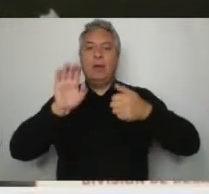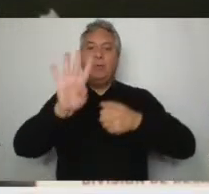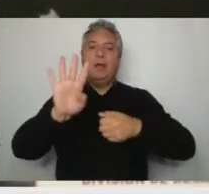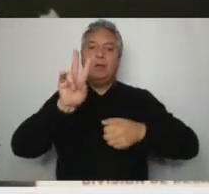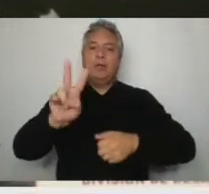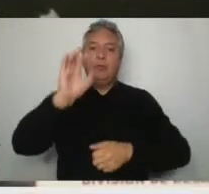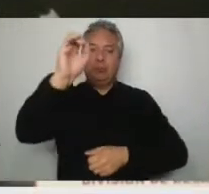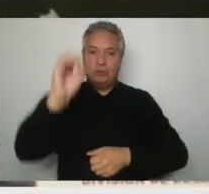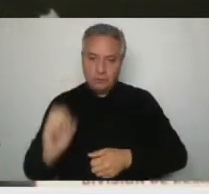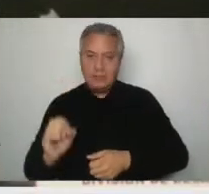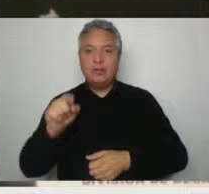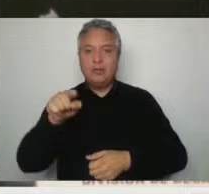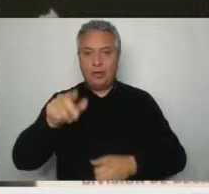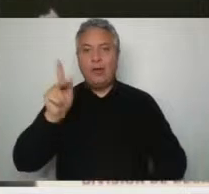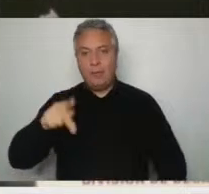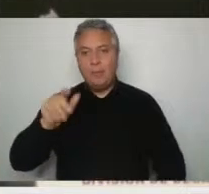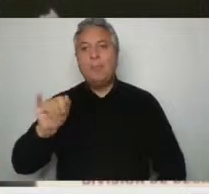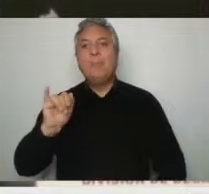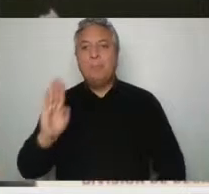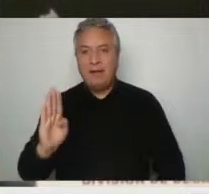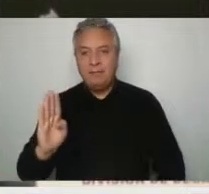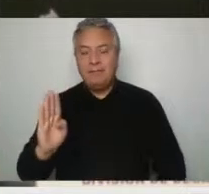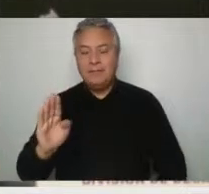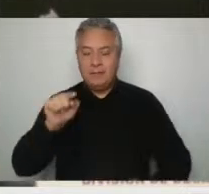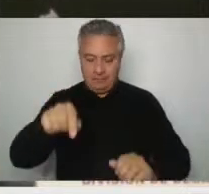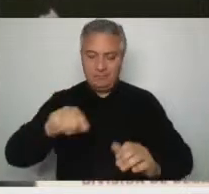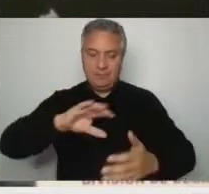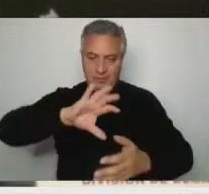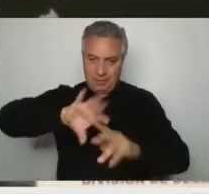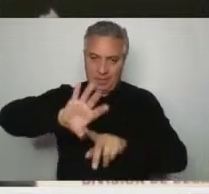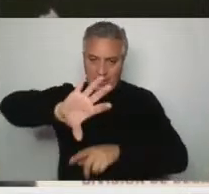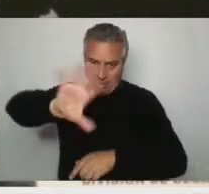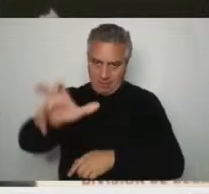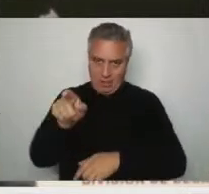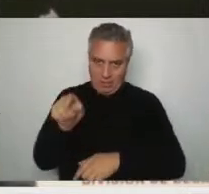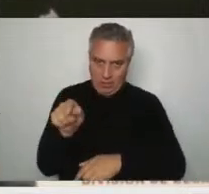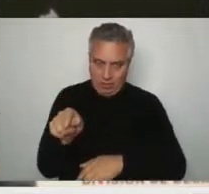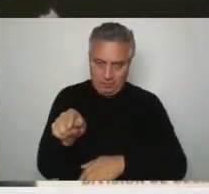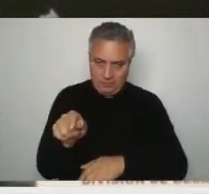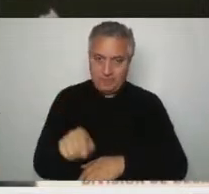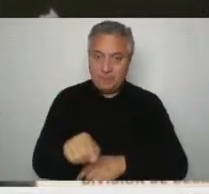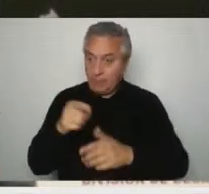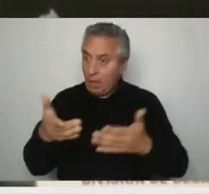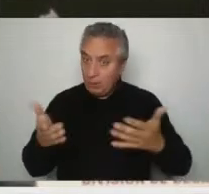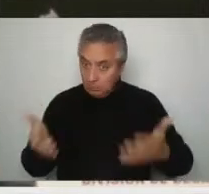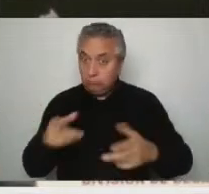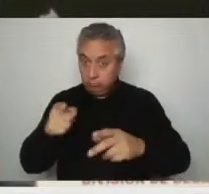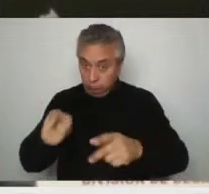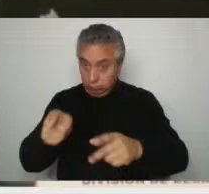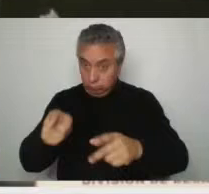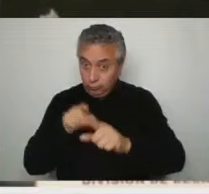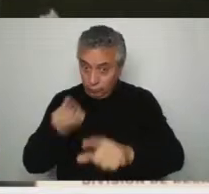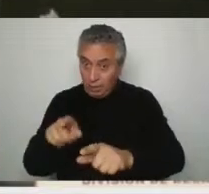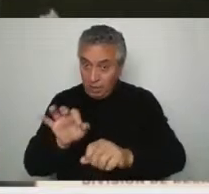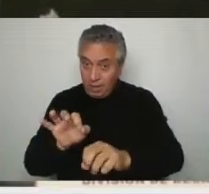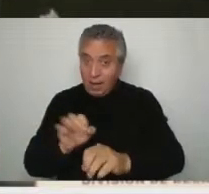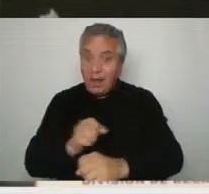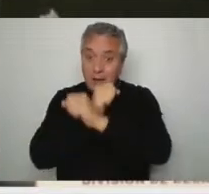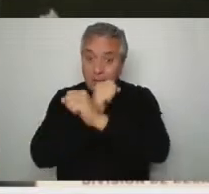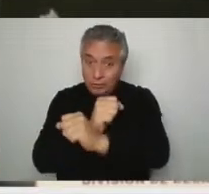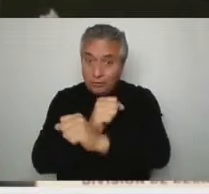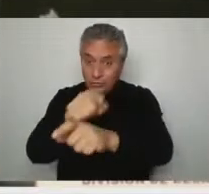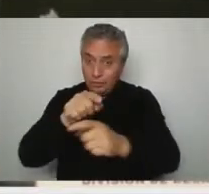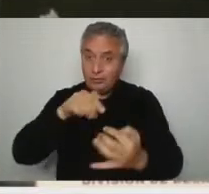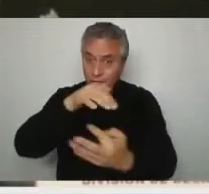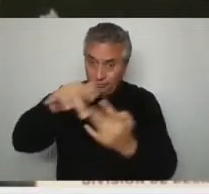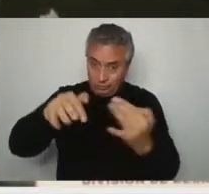representing roughly 0.42% of the GDP. These systems have enabled expansion of coverage of